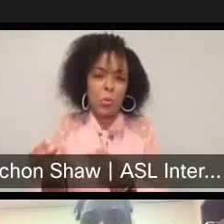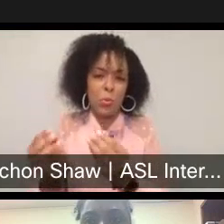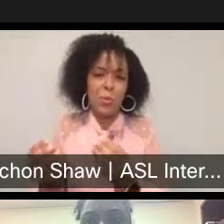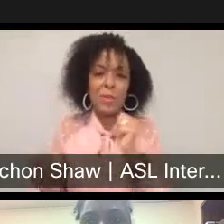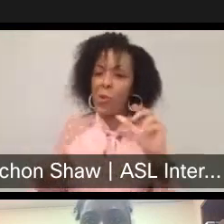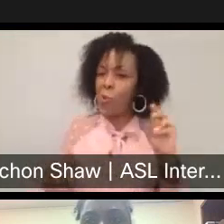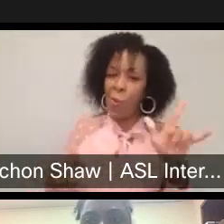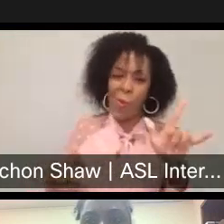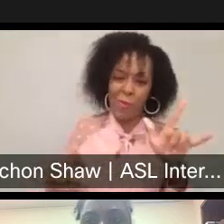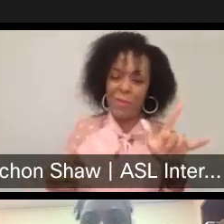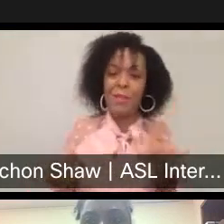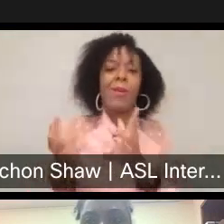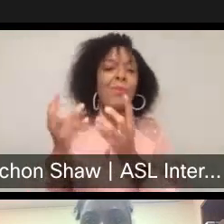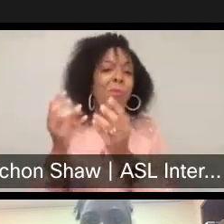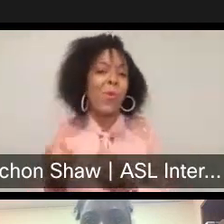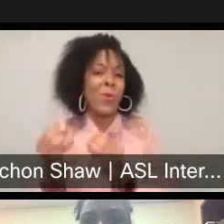you that.